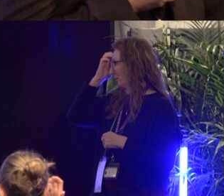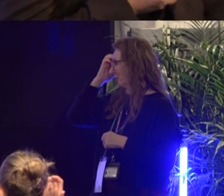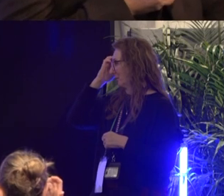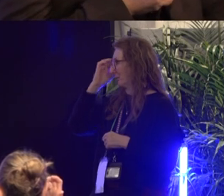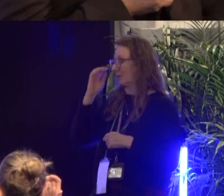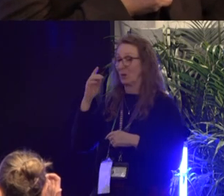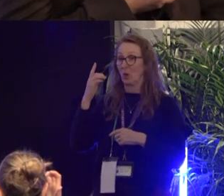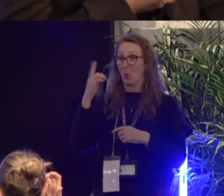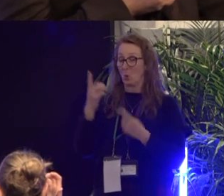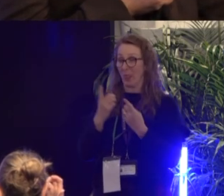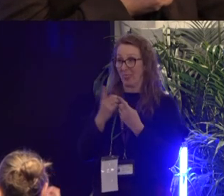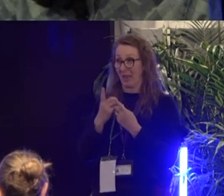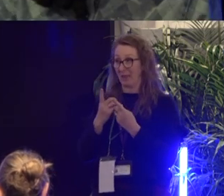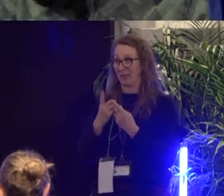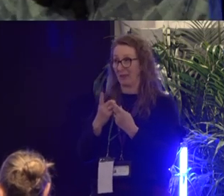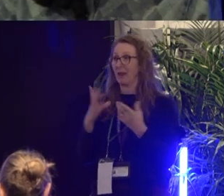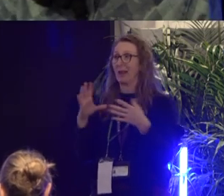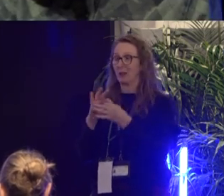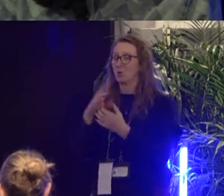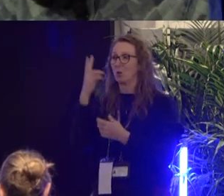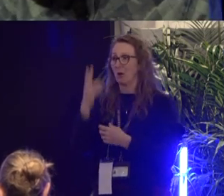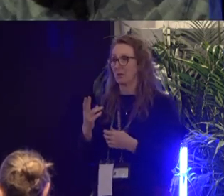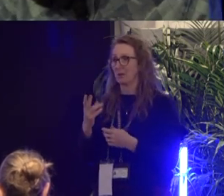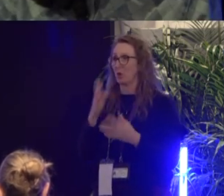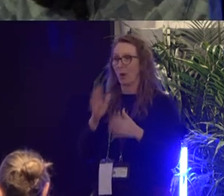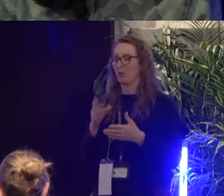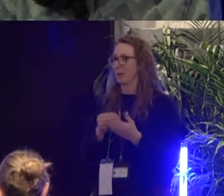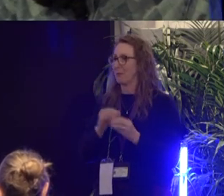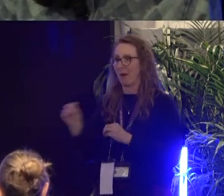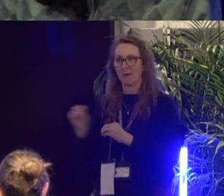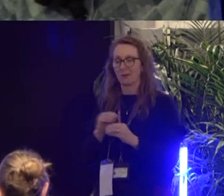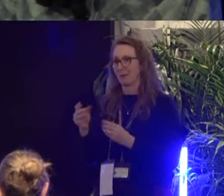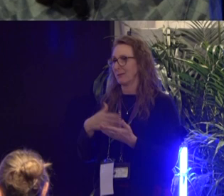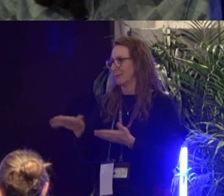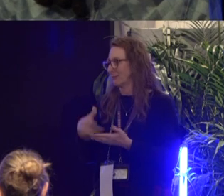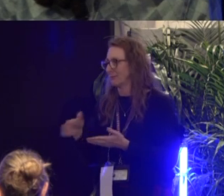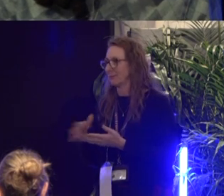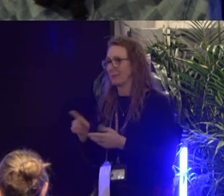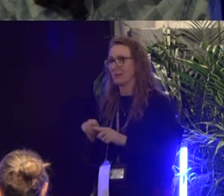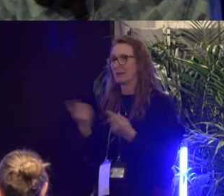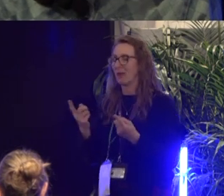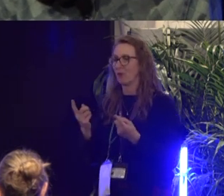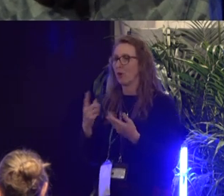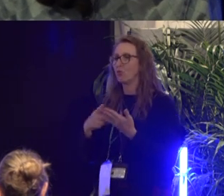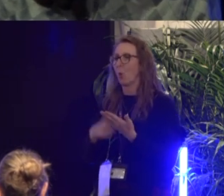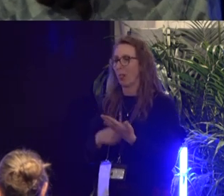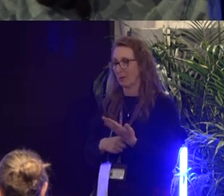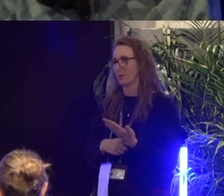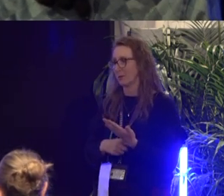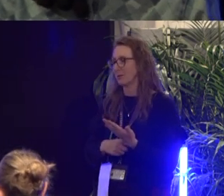One of the things about artists is they don't have to be marketeers, and it's a different discipline. And that's why,